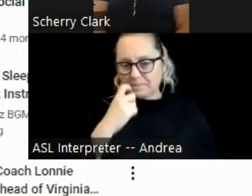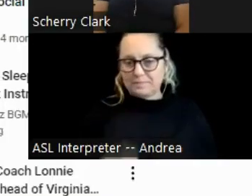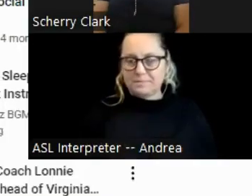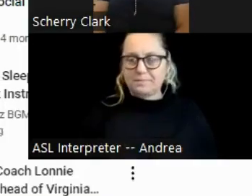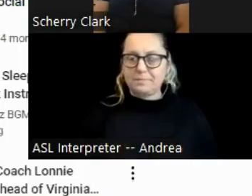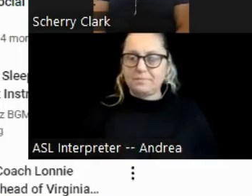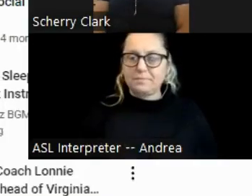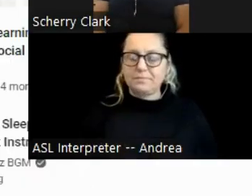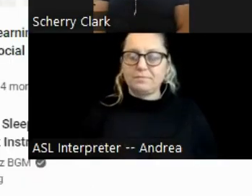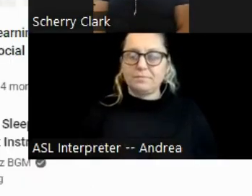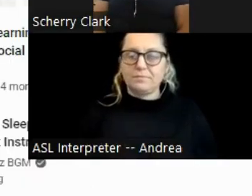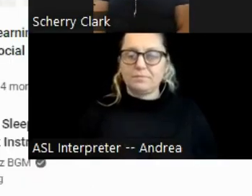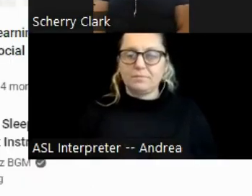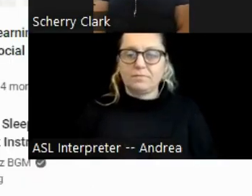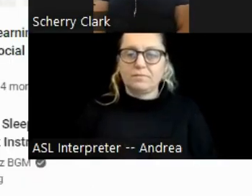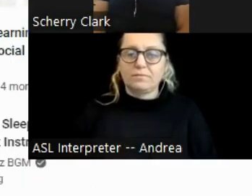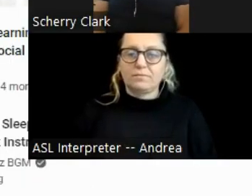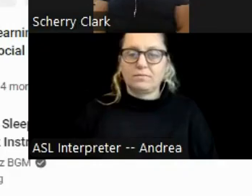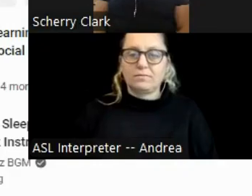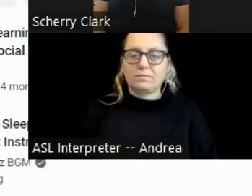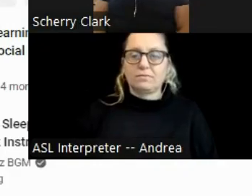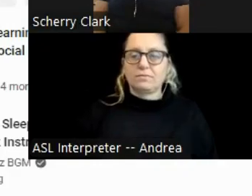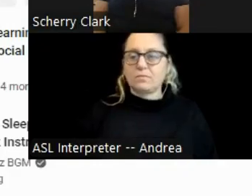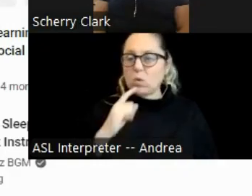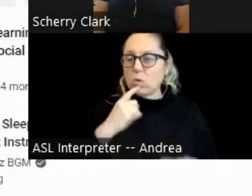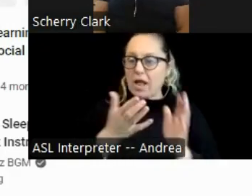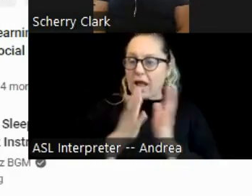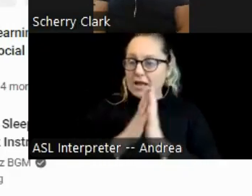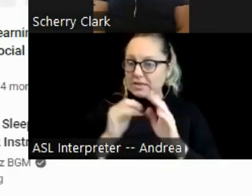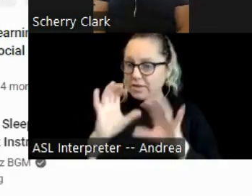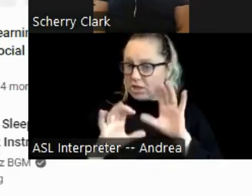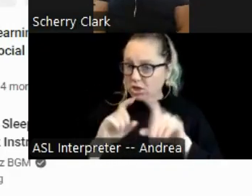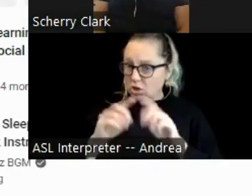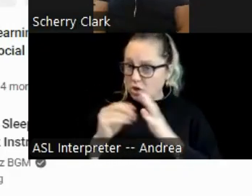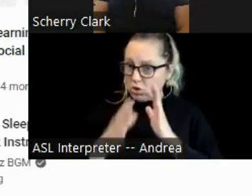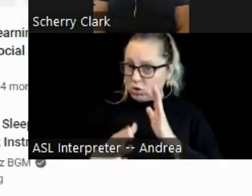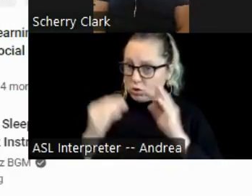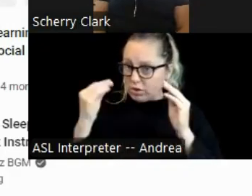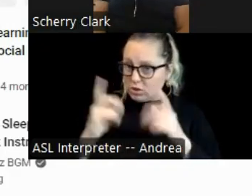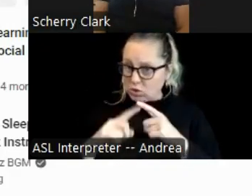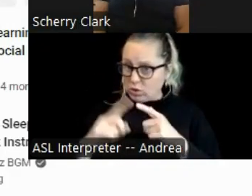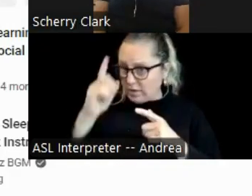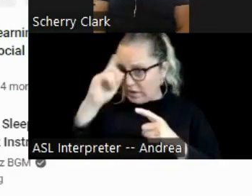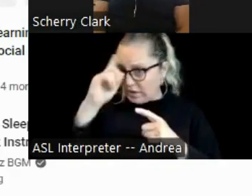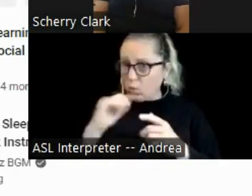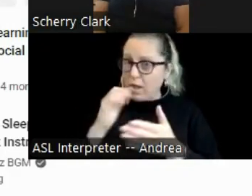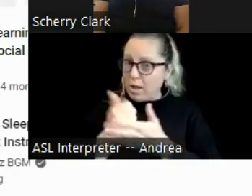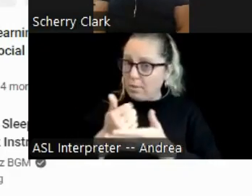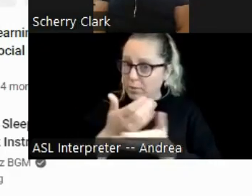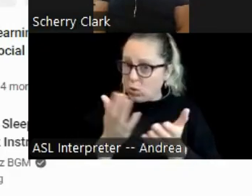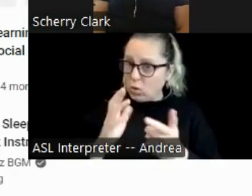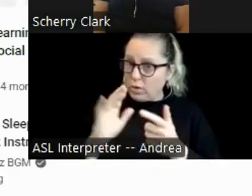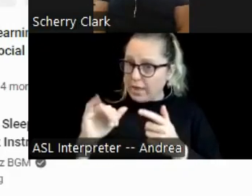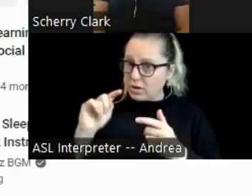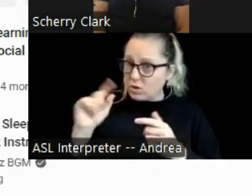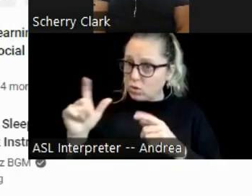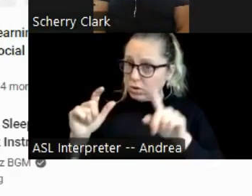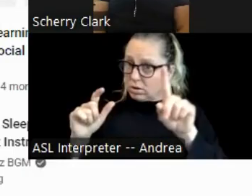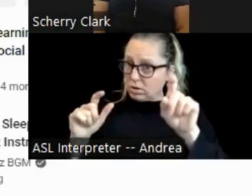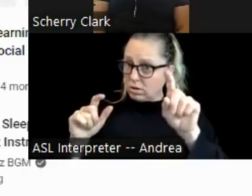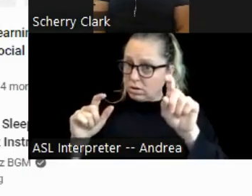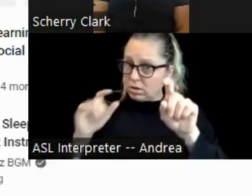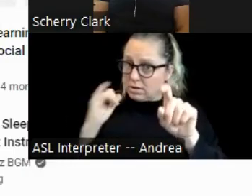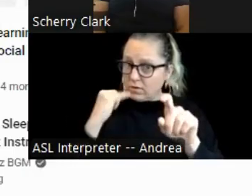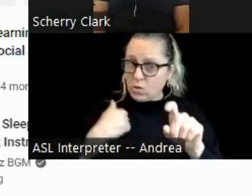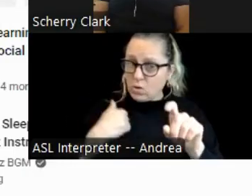of here. And let me just ask in the chat, do the students or teachers, would you find that tool useful if you had that in your email to